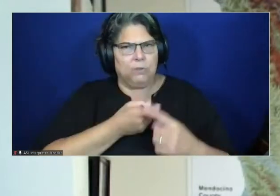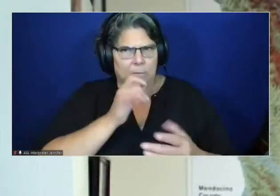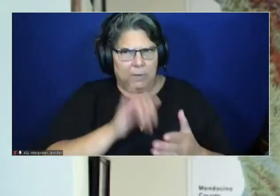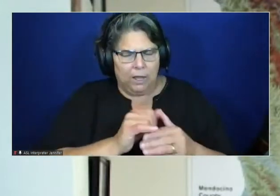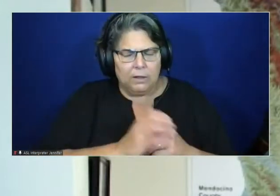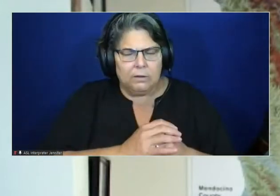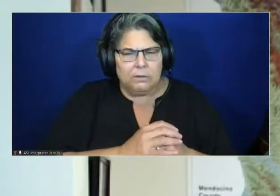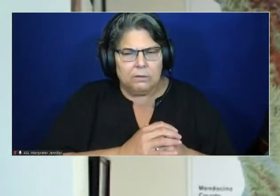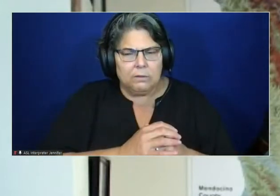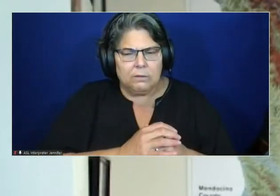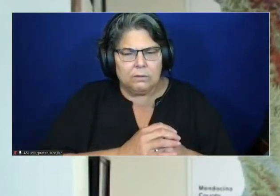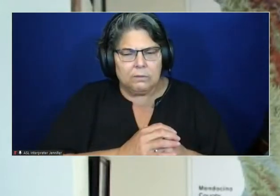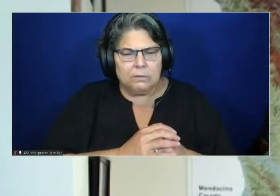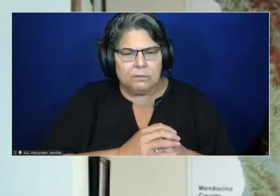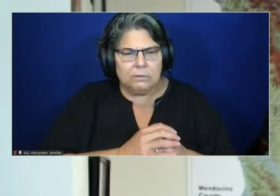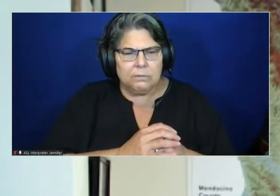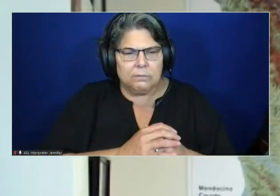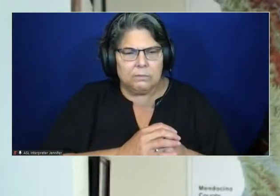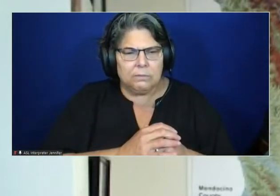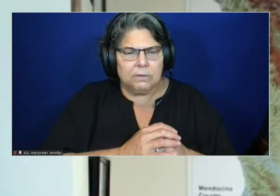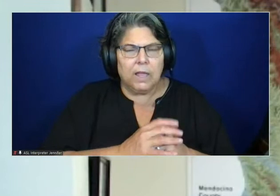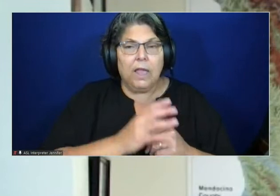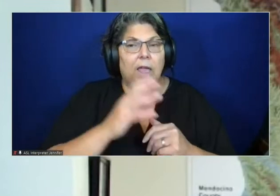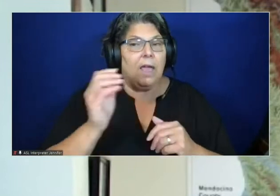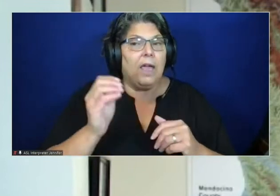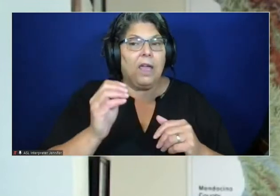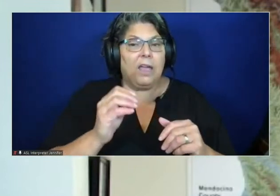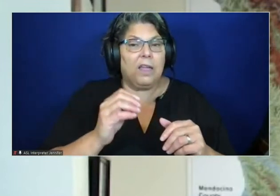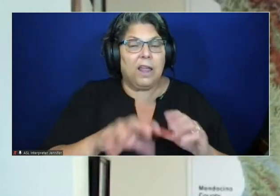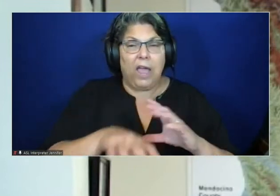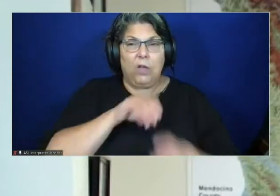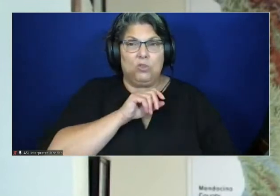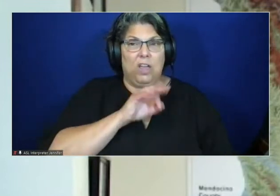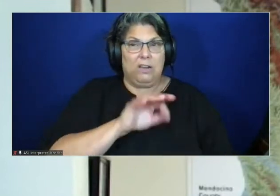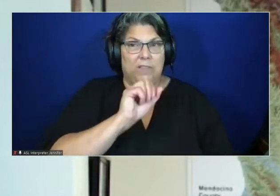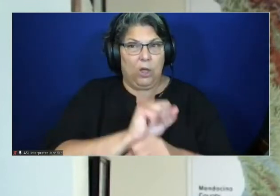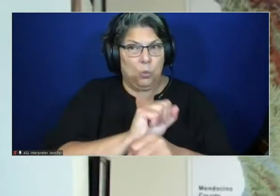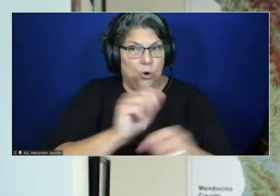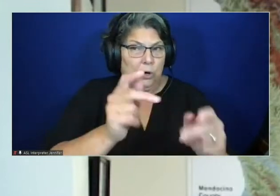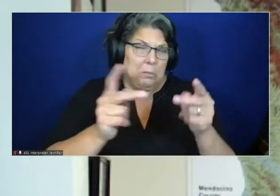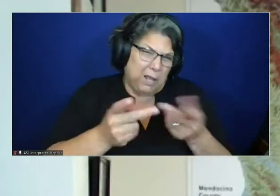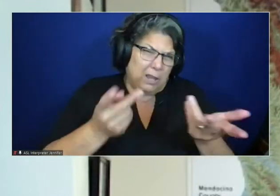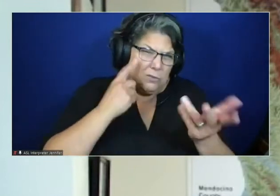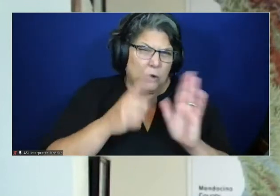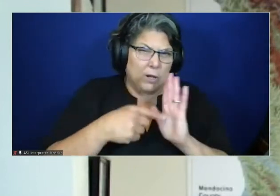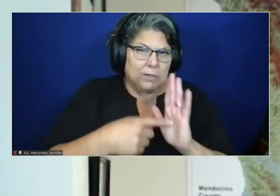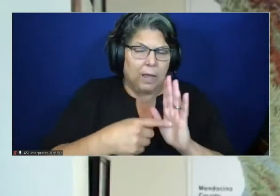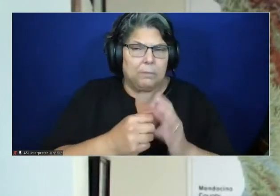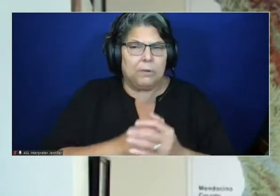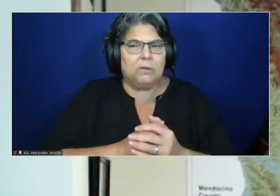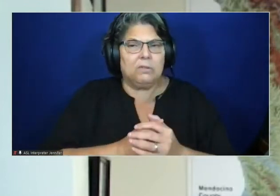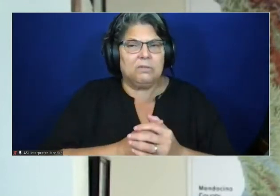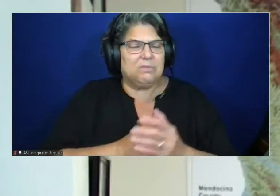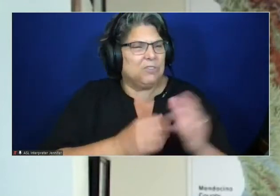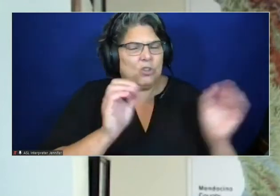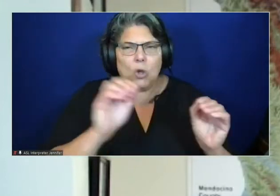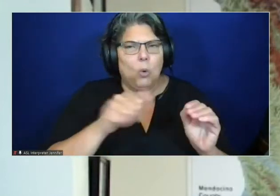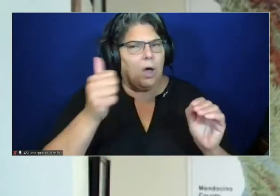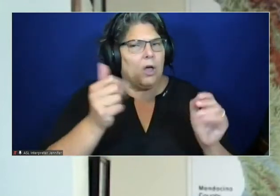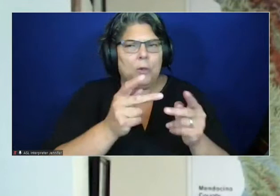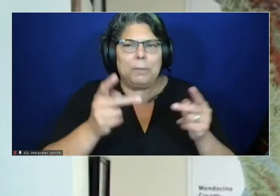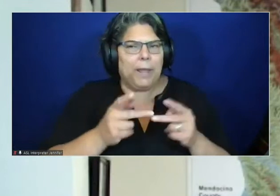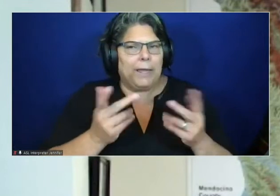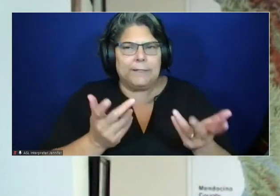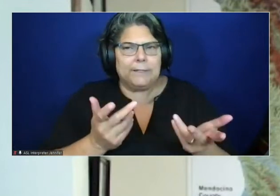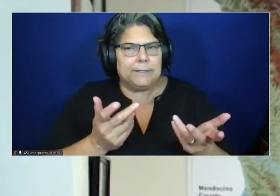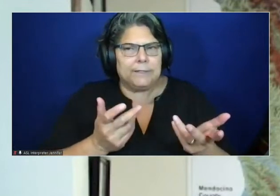there is not contact outside of that, let's say workplace, for example, that would explain